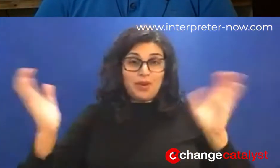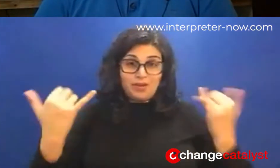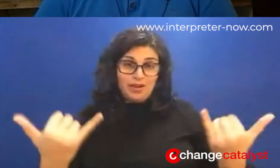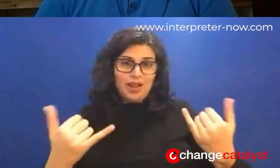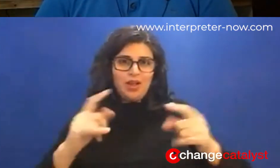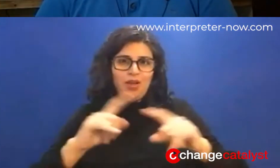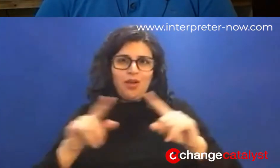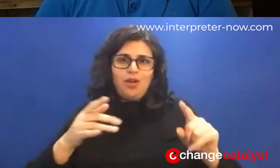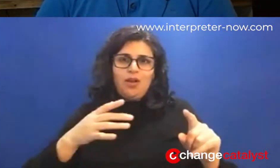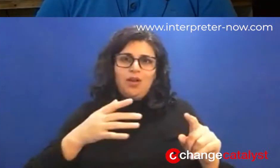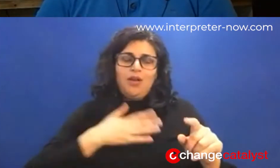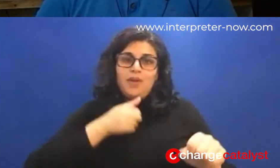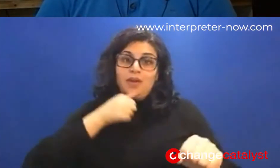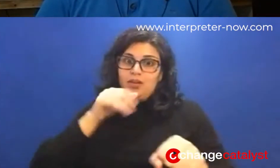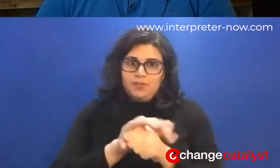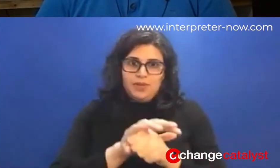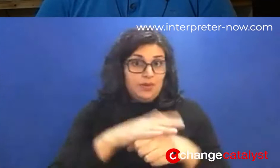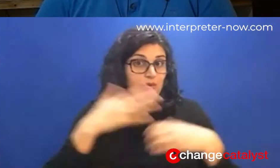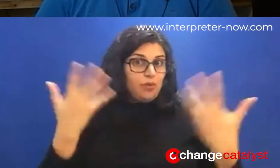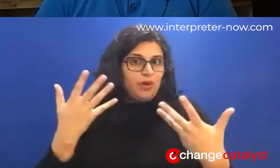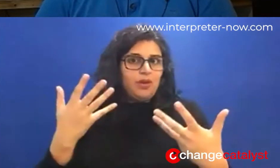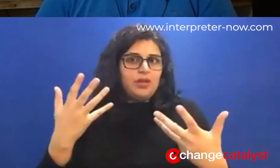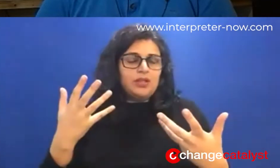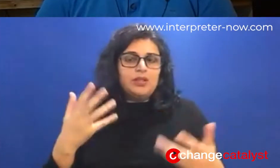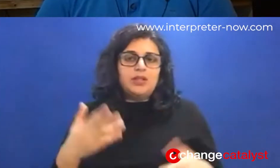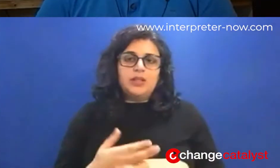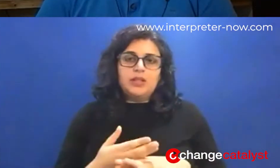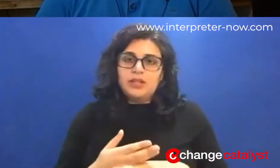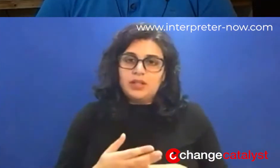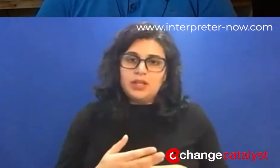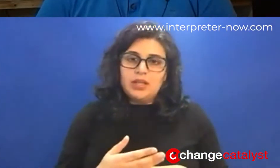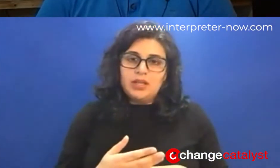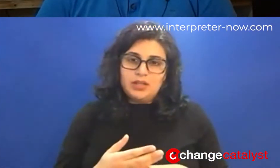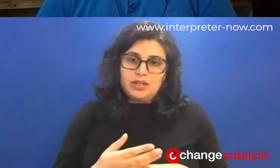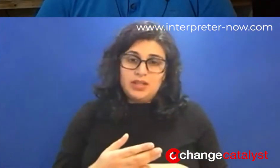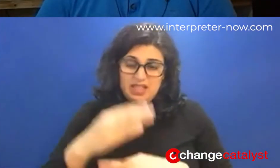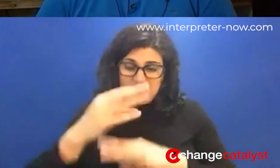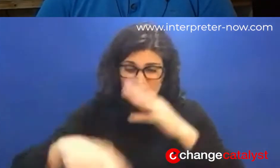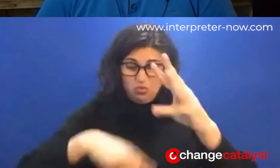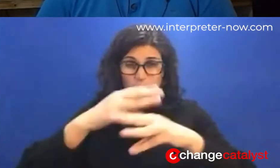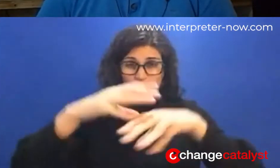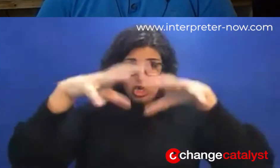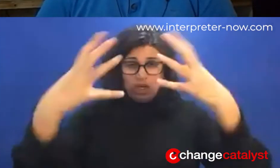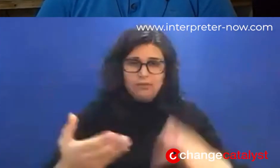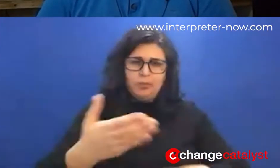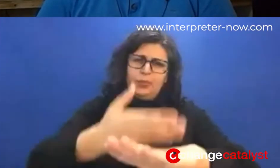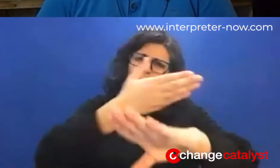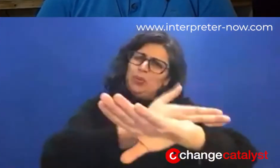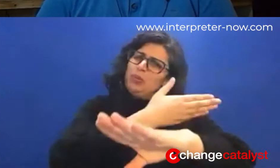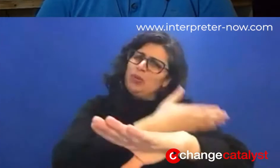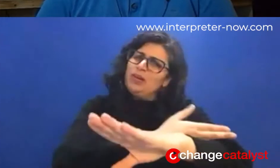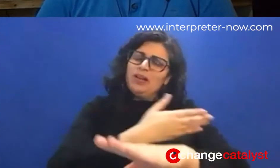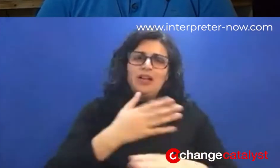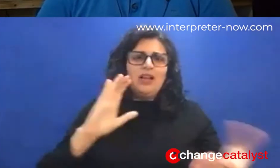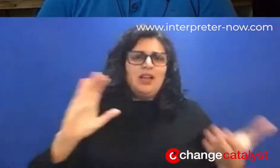of my commitments is to make this place, this world, better than when